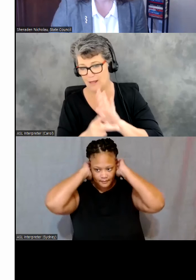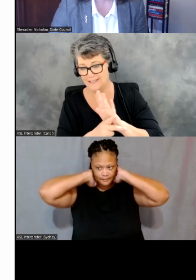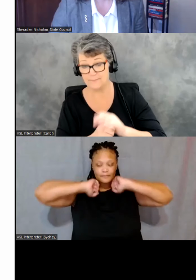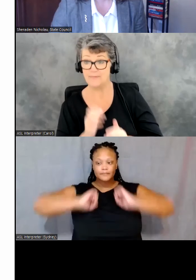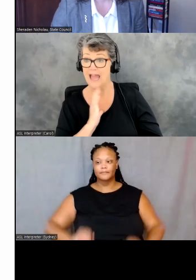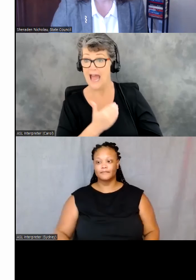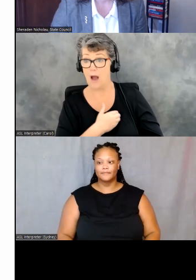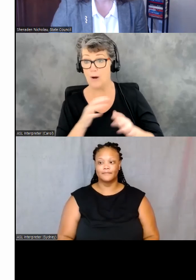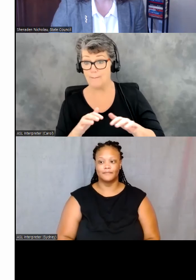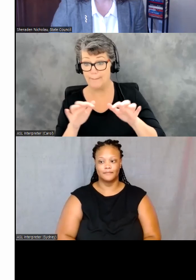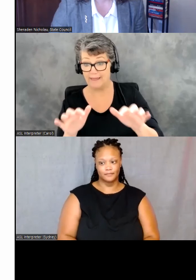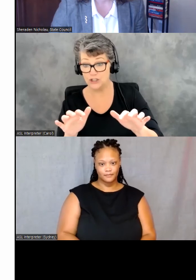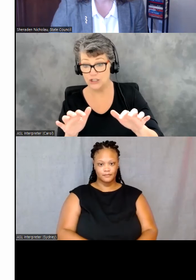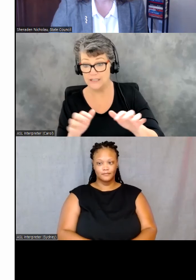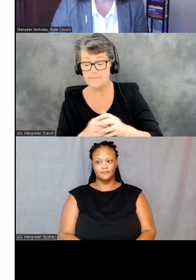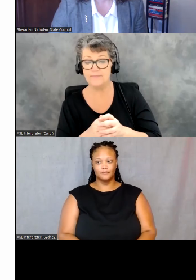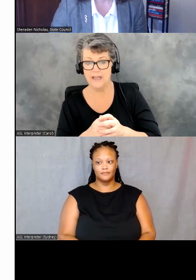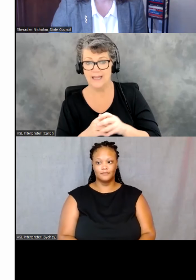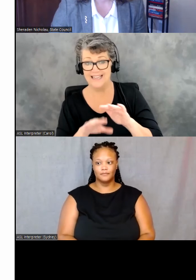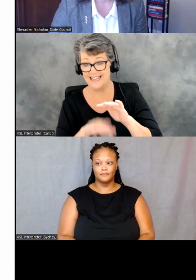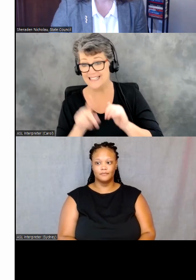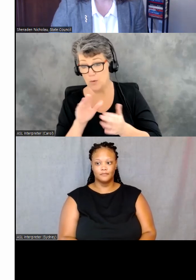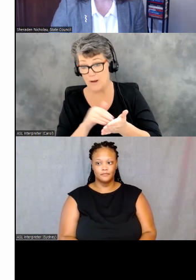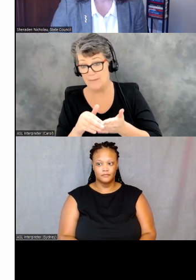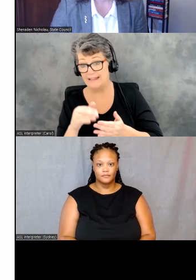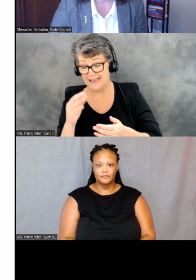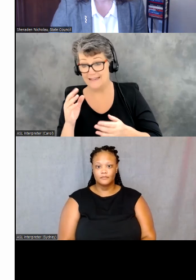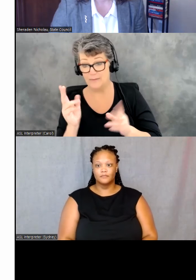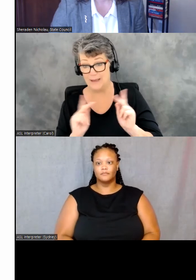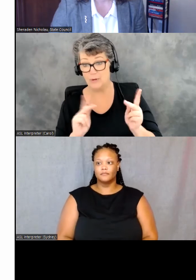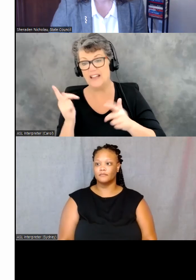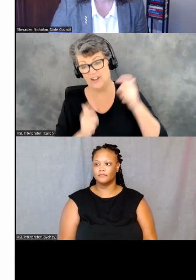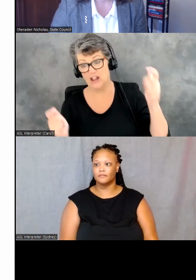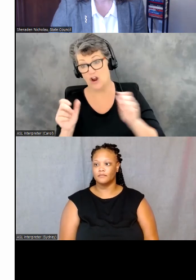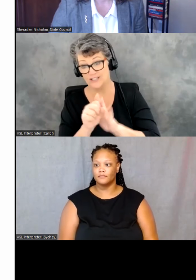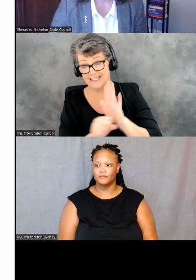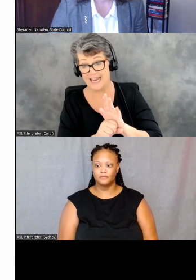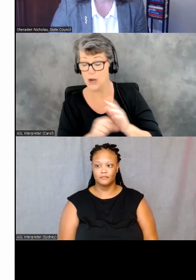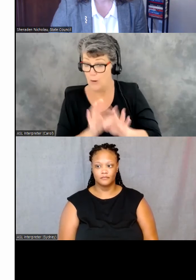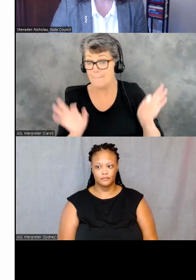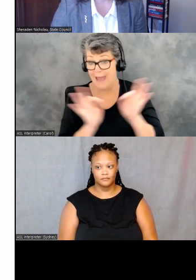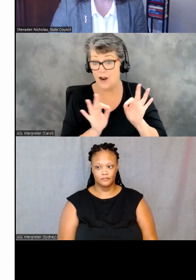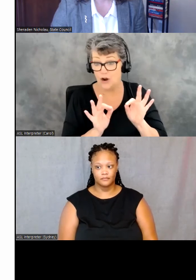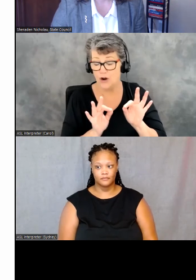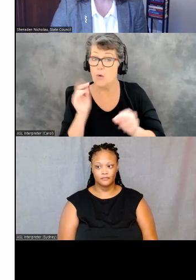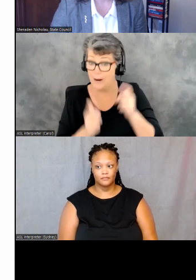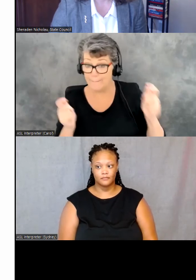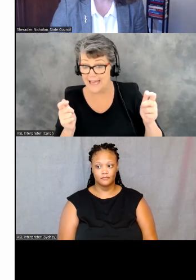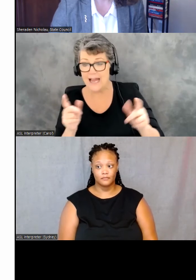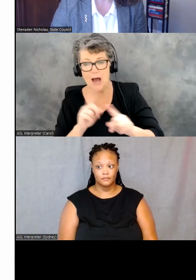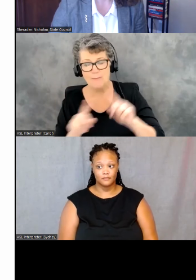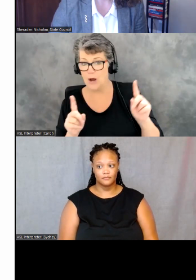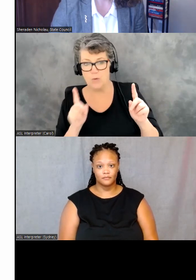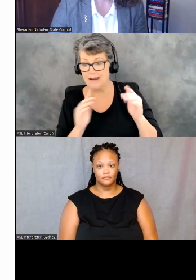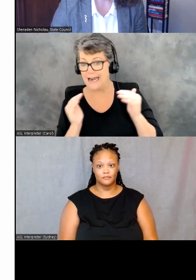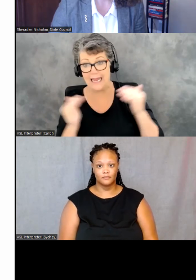Our population is under 1 million folks in a very large state. We matter, we're big, but we're not